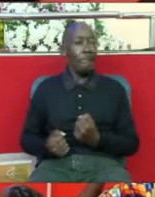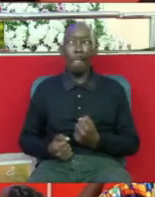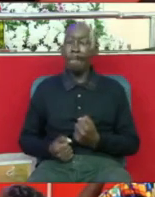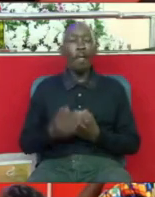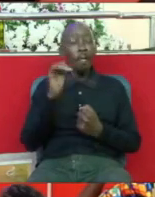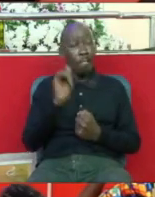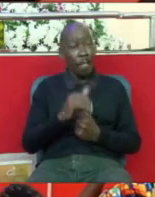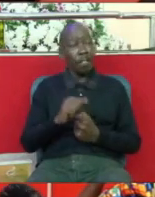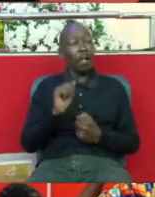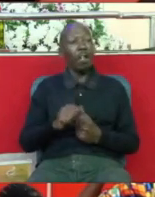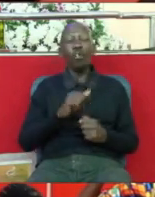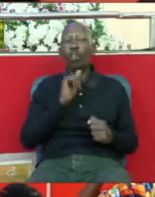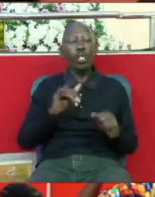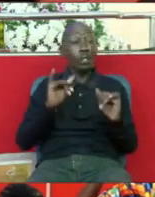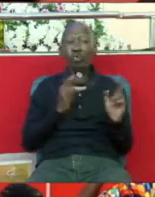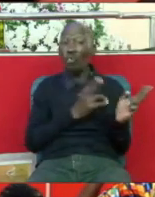Things that seem so stable today.